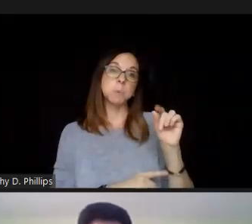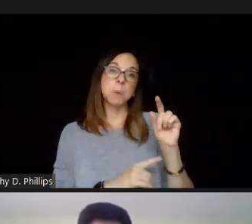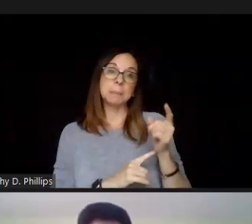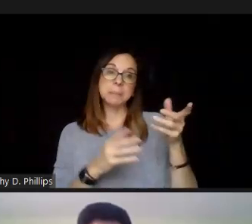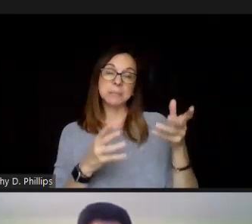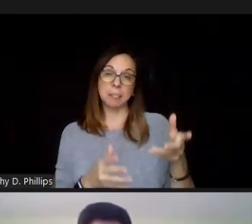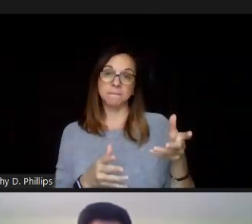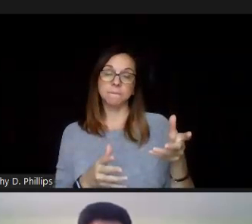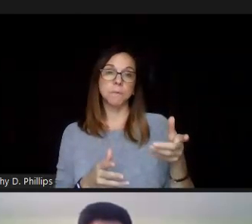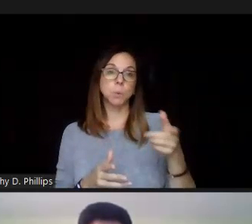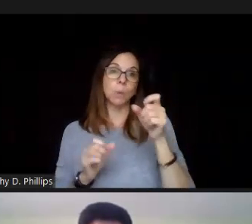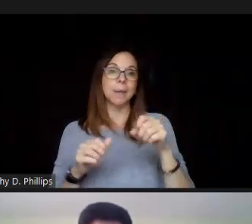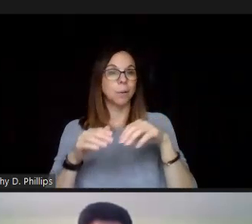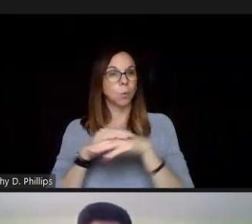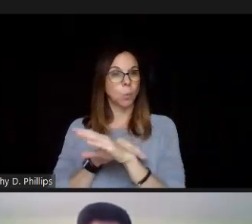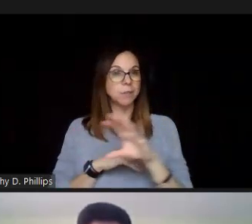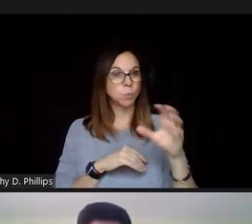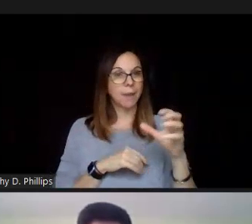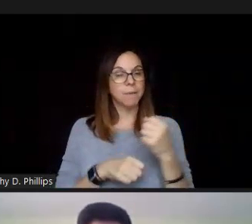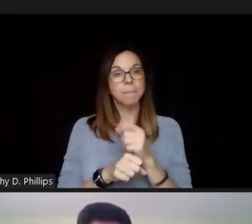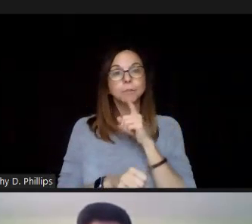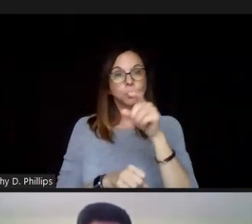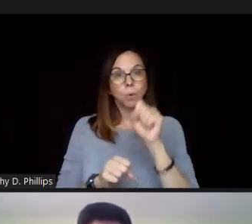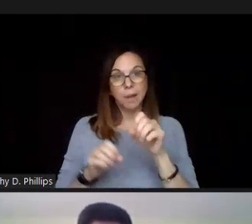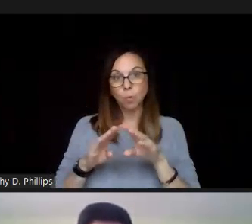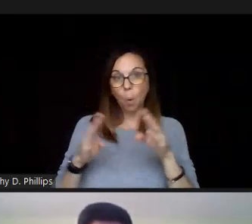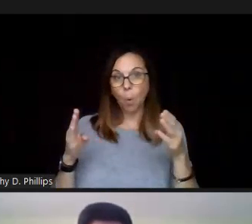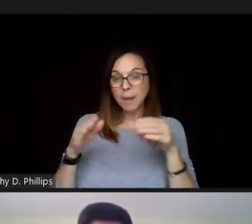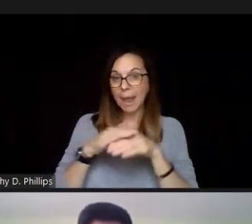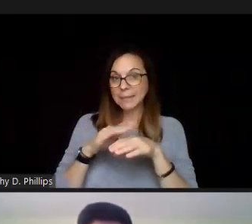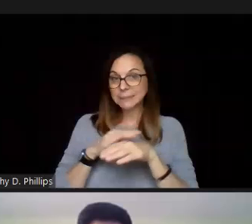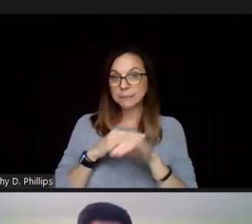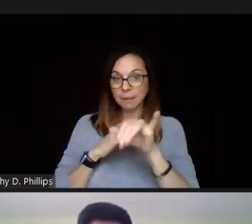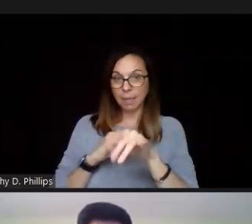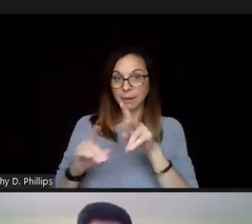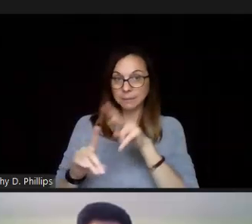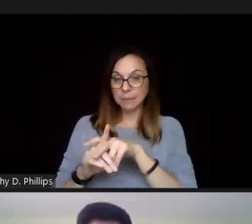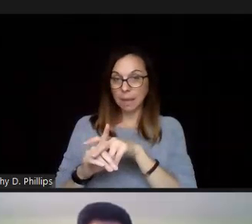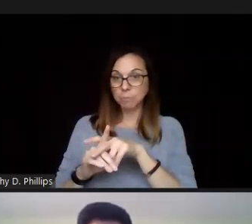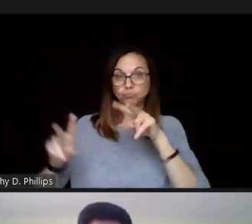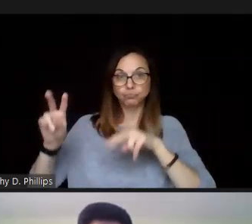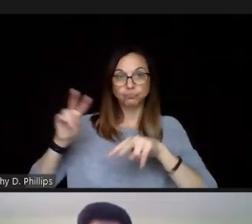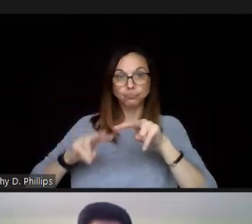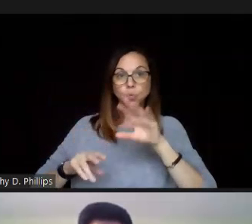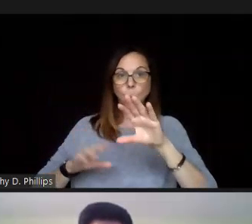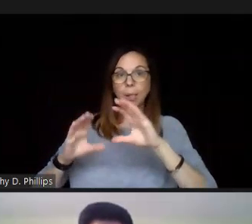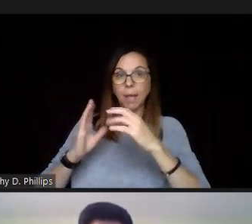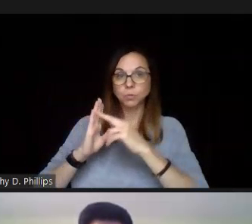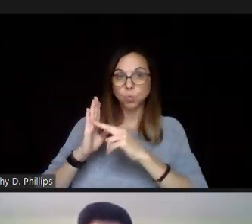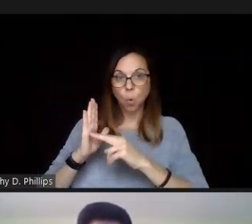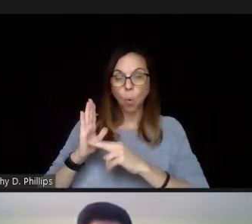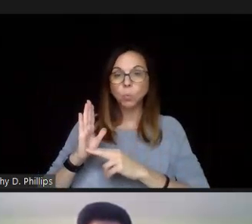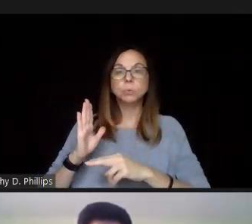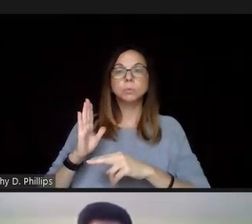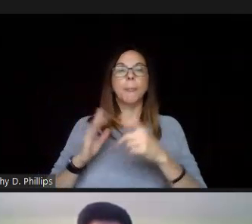left. Go into Canvas, make sure that you can open up and access this assignment. Take a look at your class notes and the